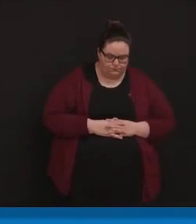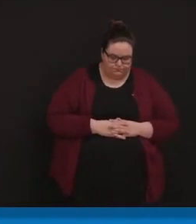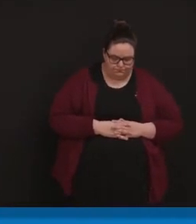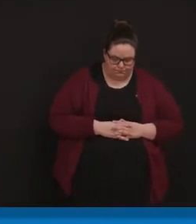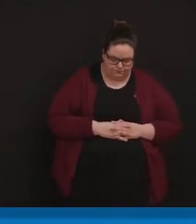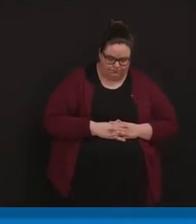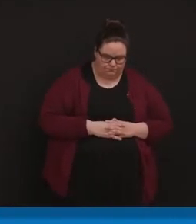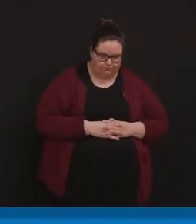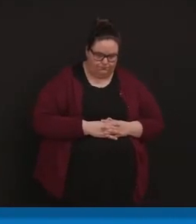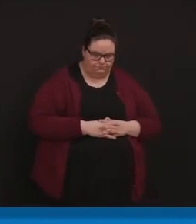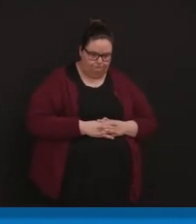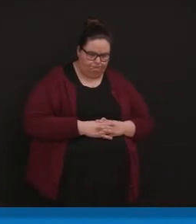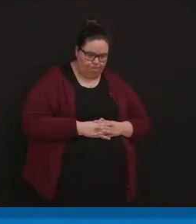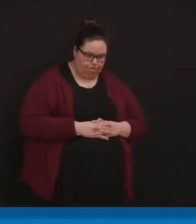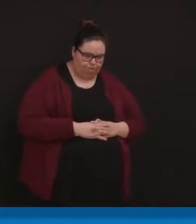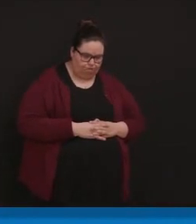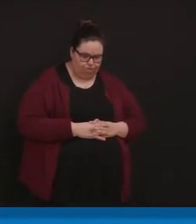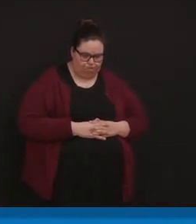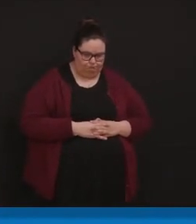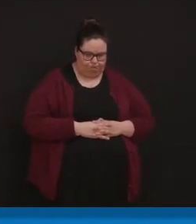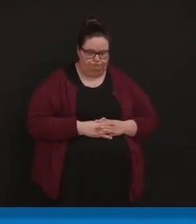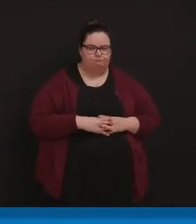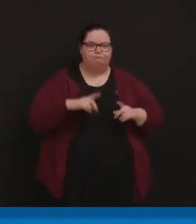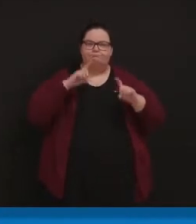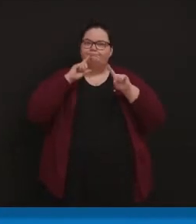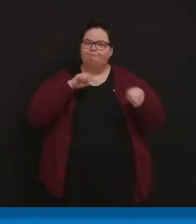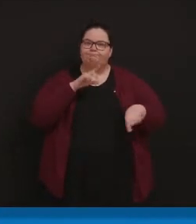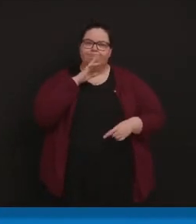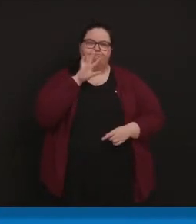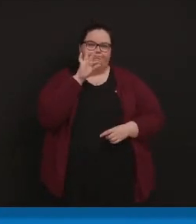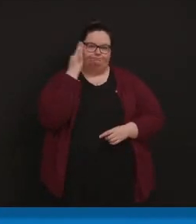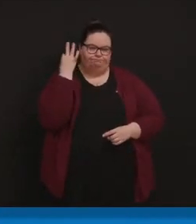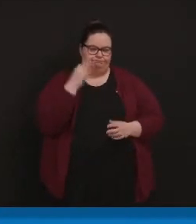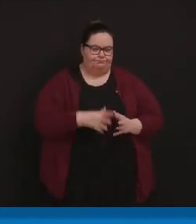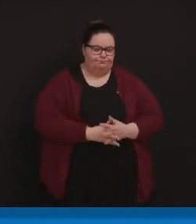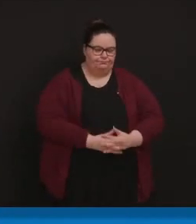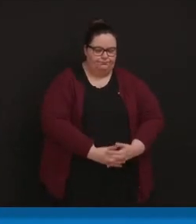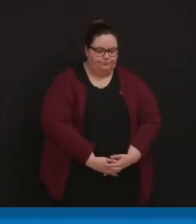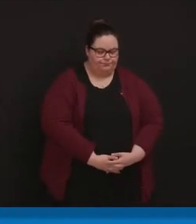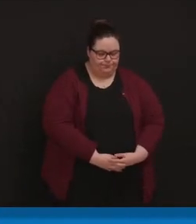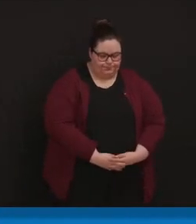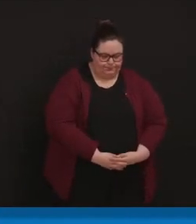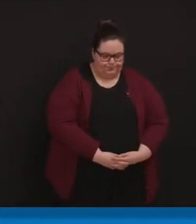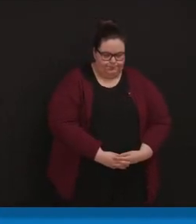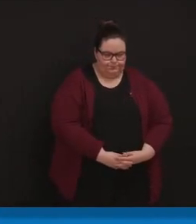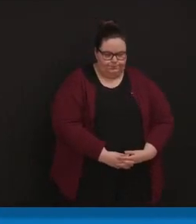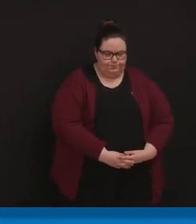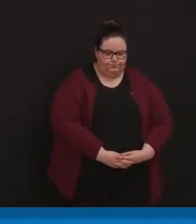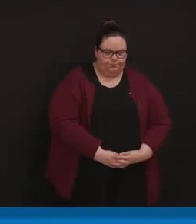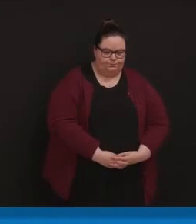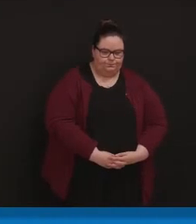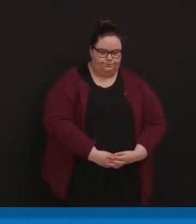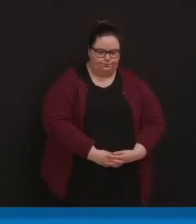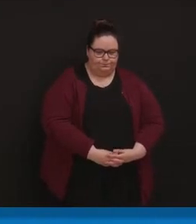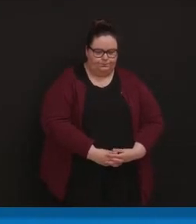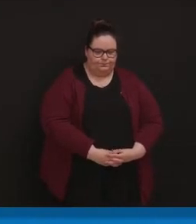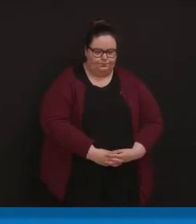business. Must they also report? Normally,